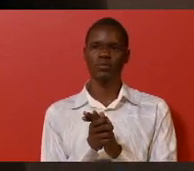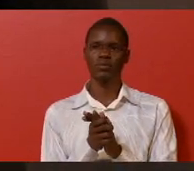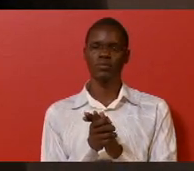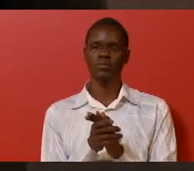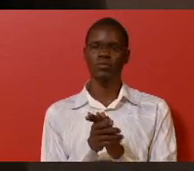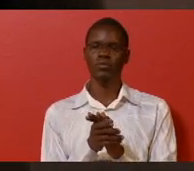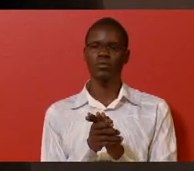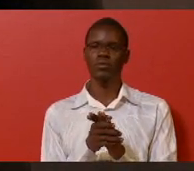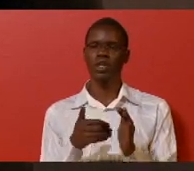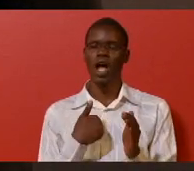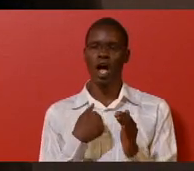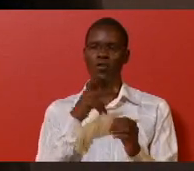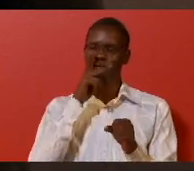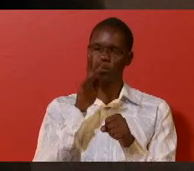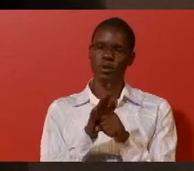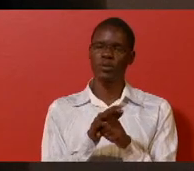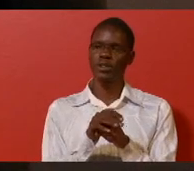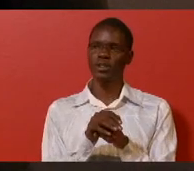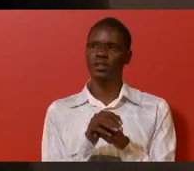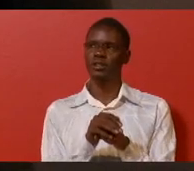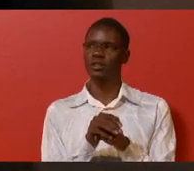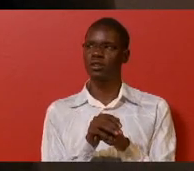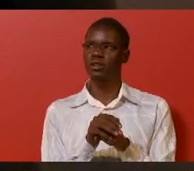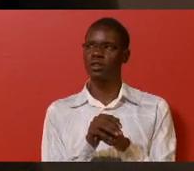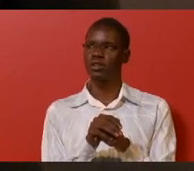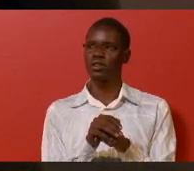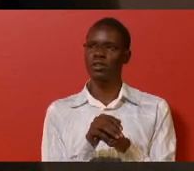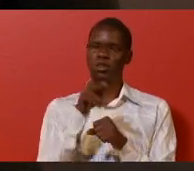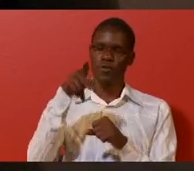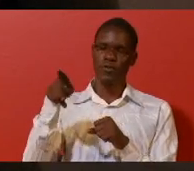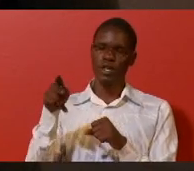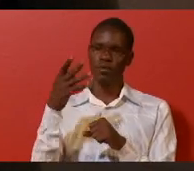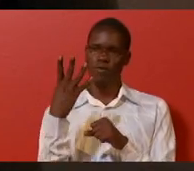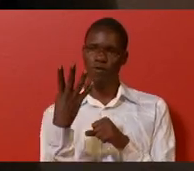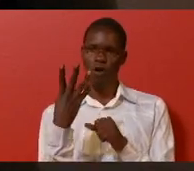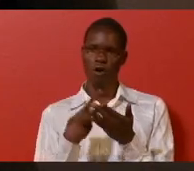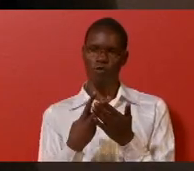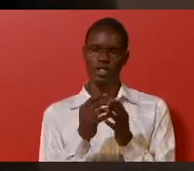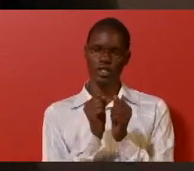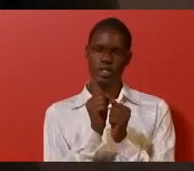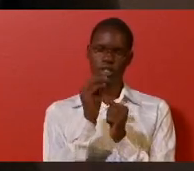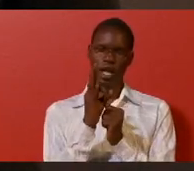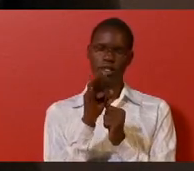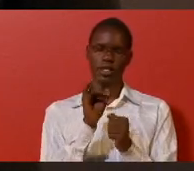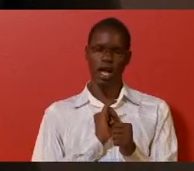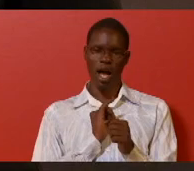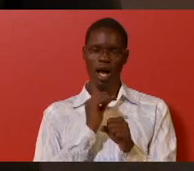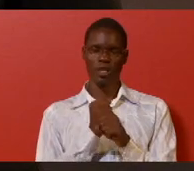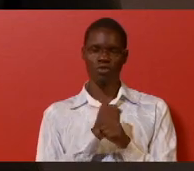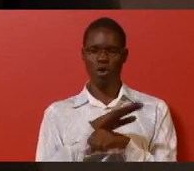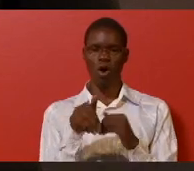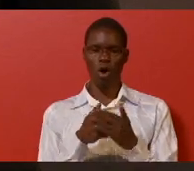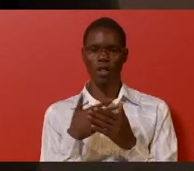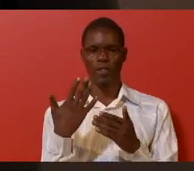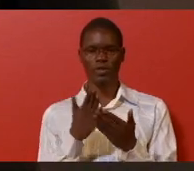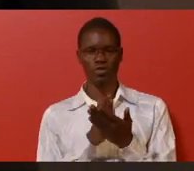then there's the promise of success. And you know what that promise is. Philippians 4:13. It says, I can do all things